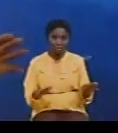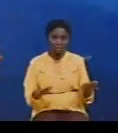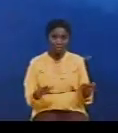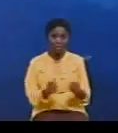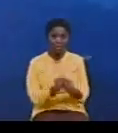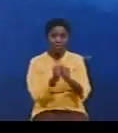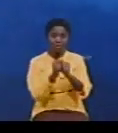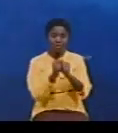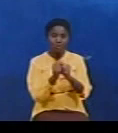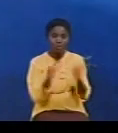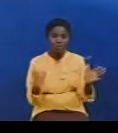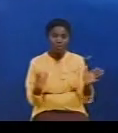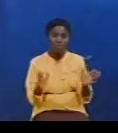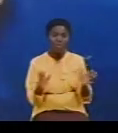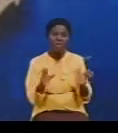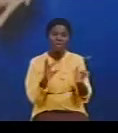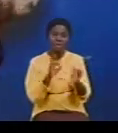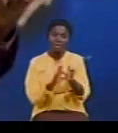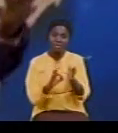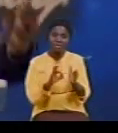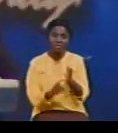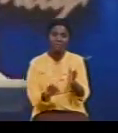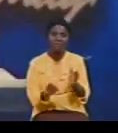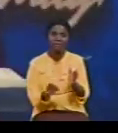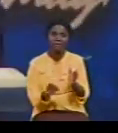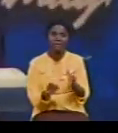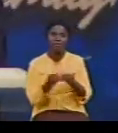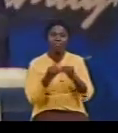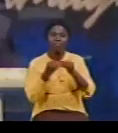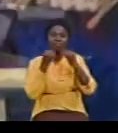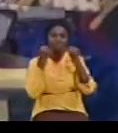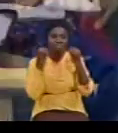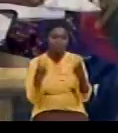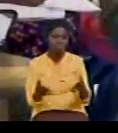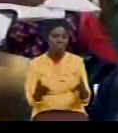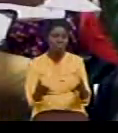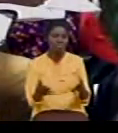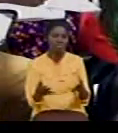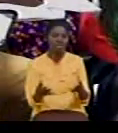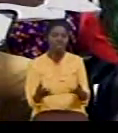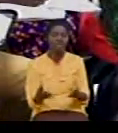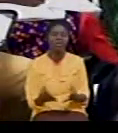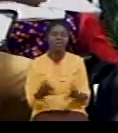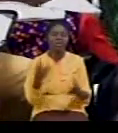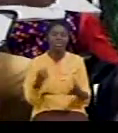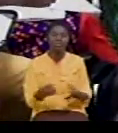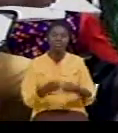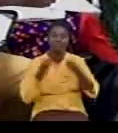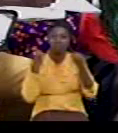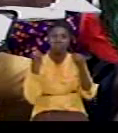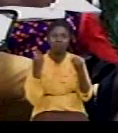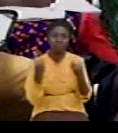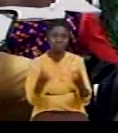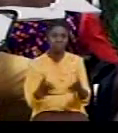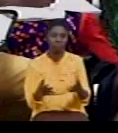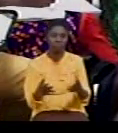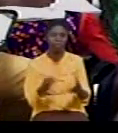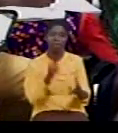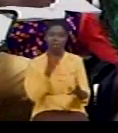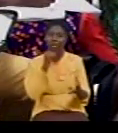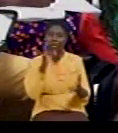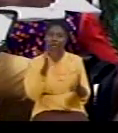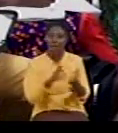birthrights in Emmanuel's kingdom. The numberless, the